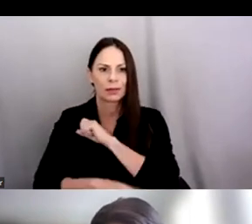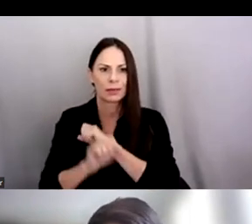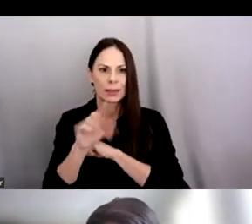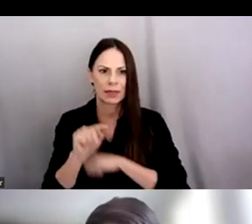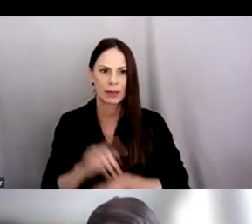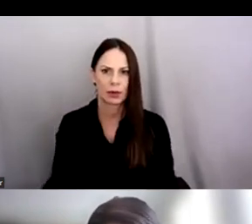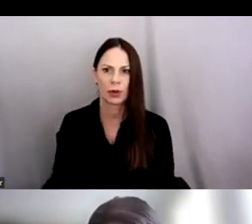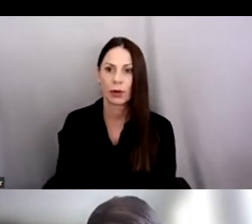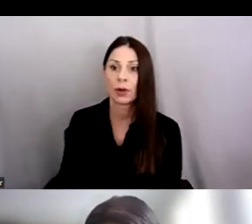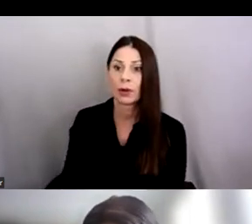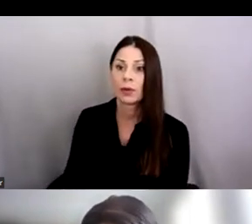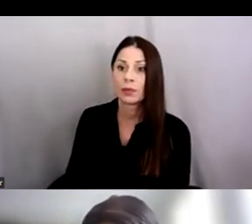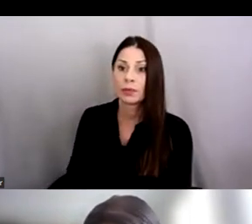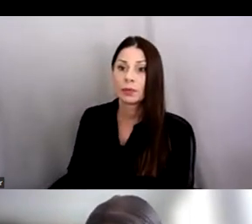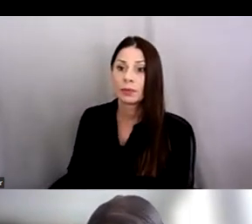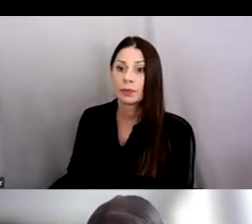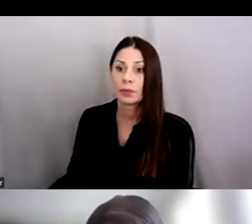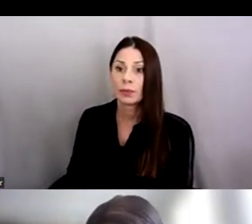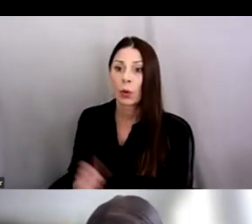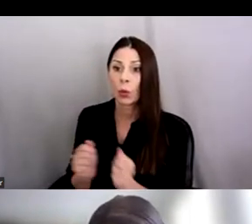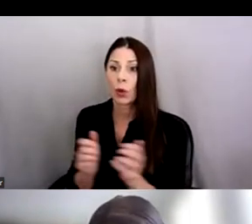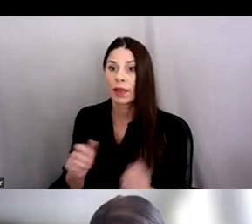Can we meet without the BHA?